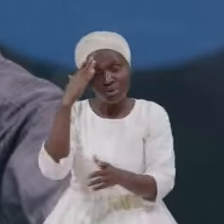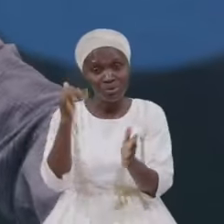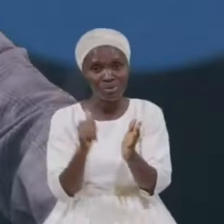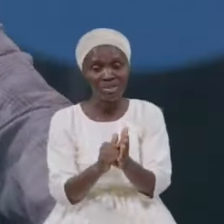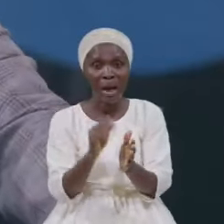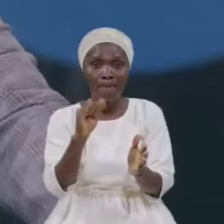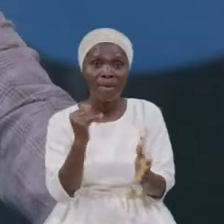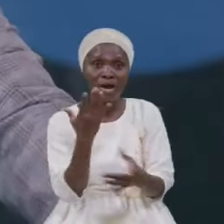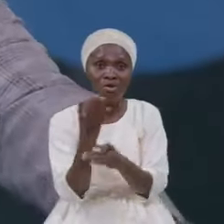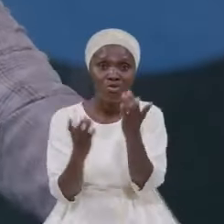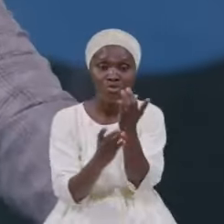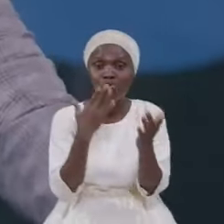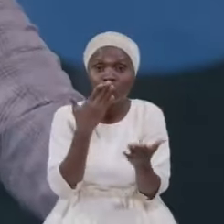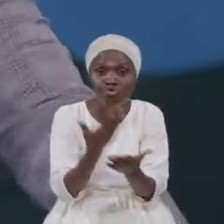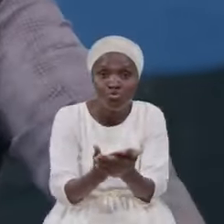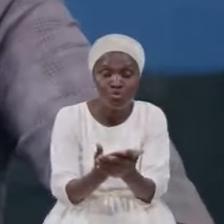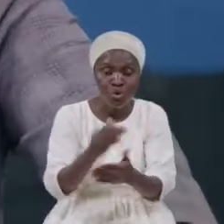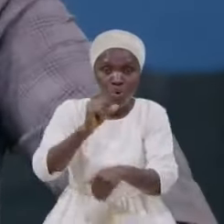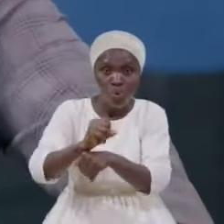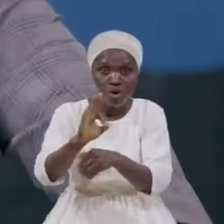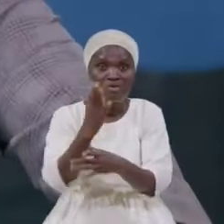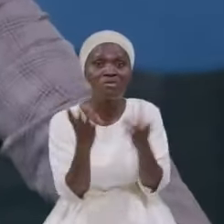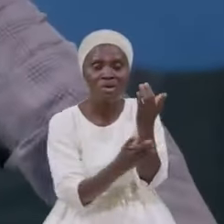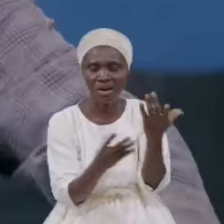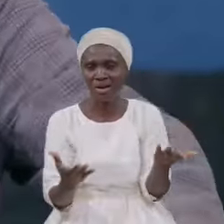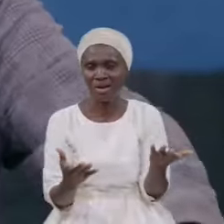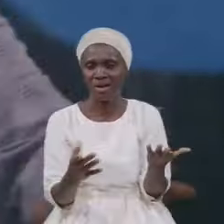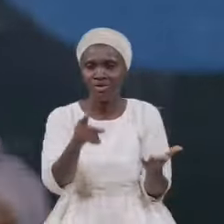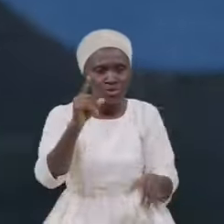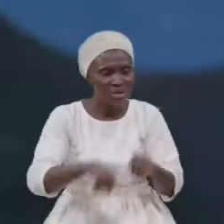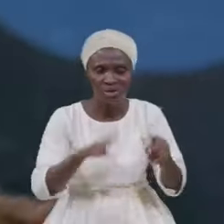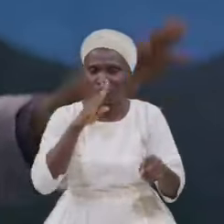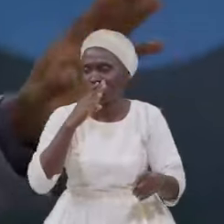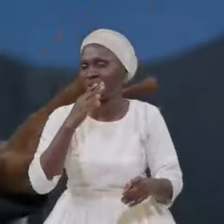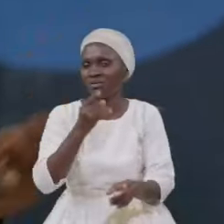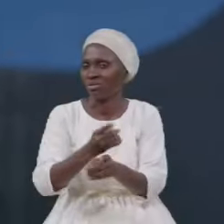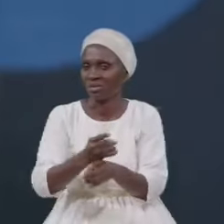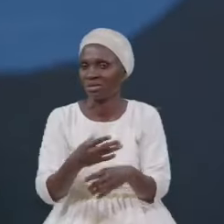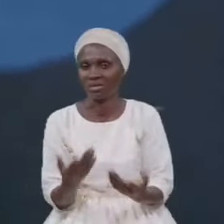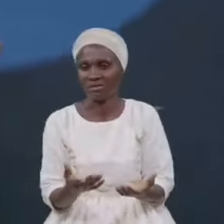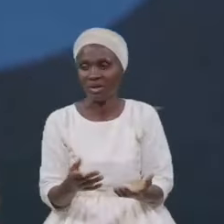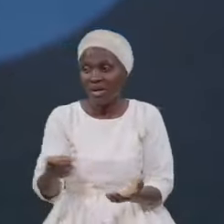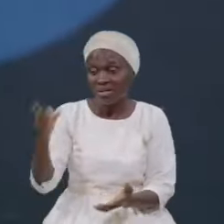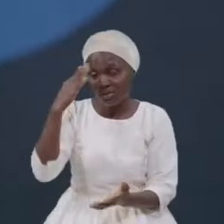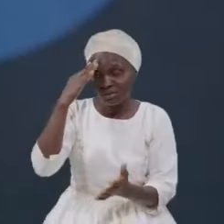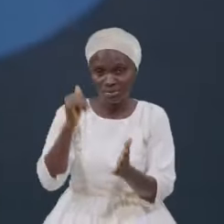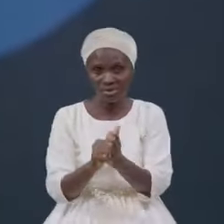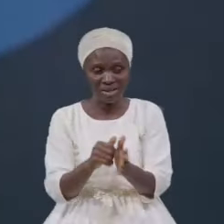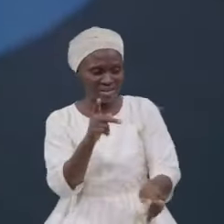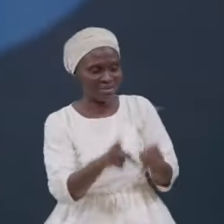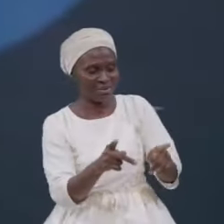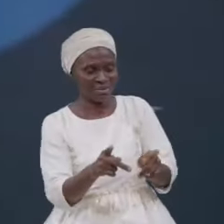be justified. But they know, the people that you are saying, they will see that I'm giving my life to